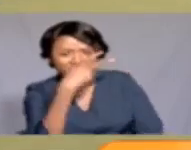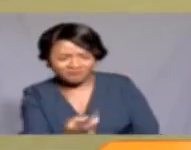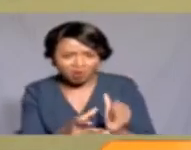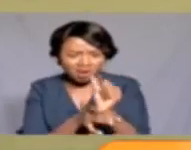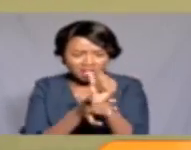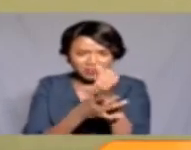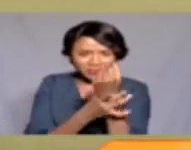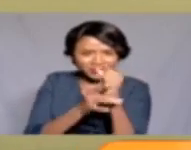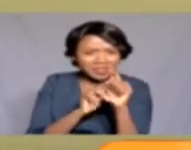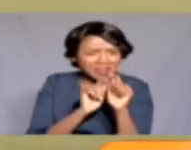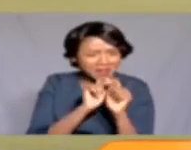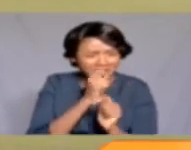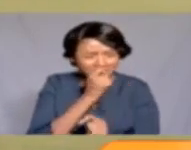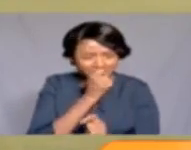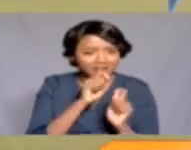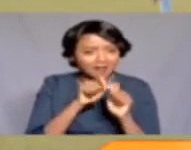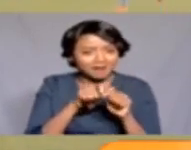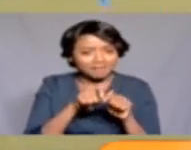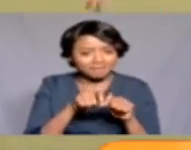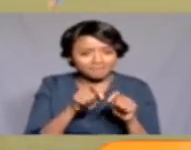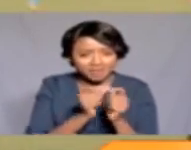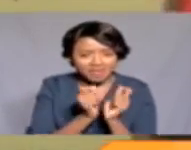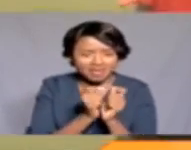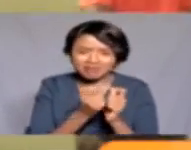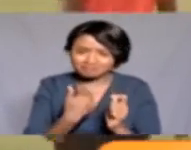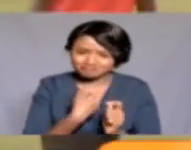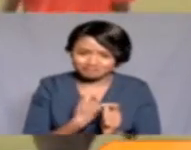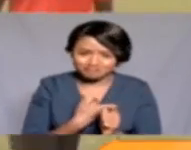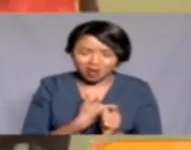The forward lay on the turf, wincing and writhing in pain